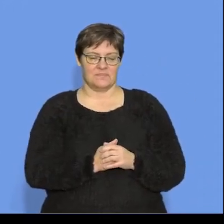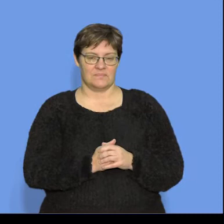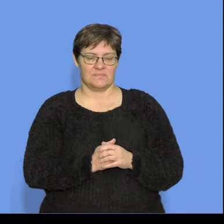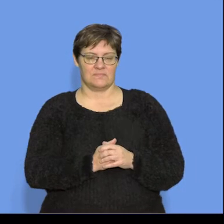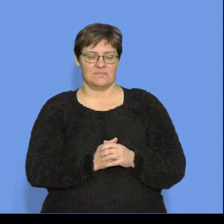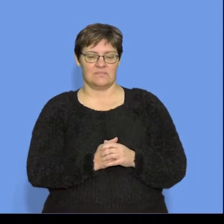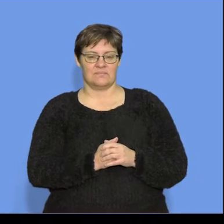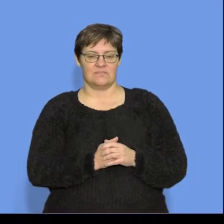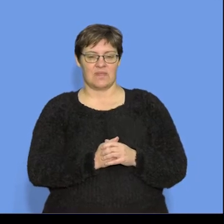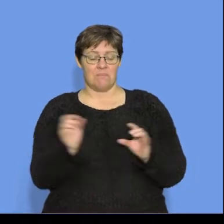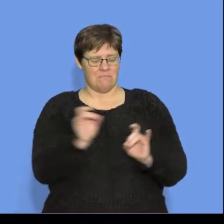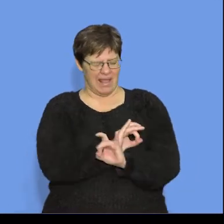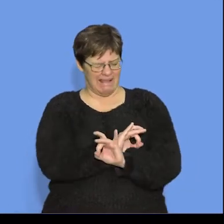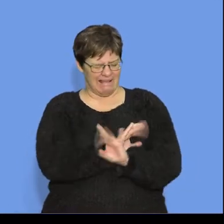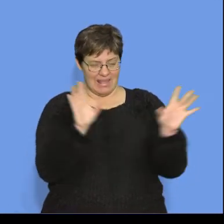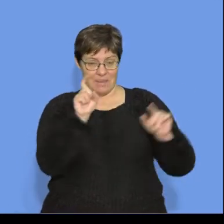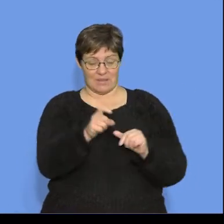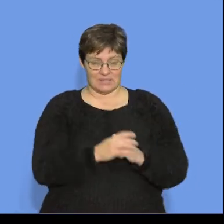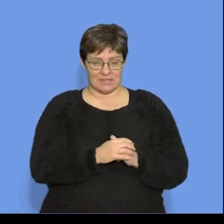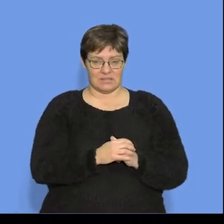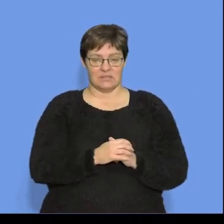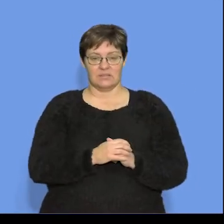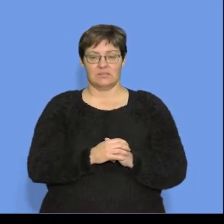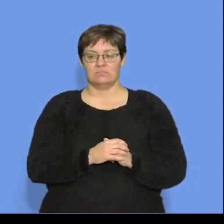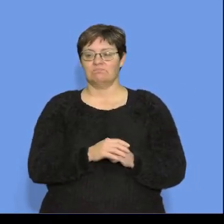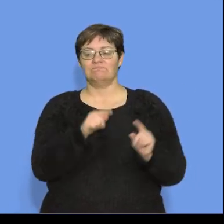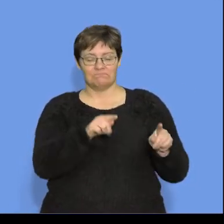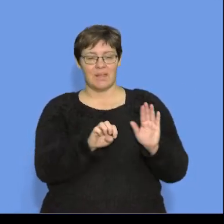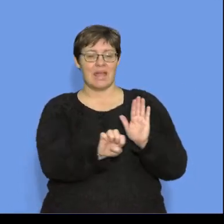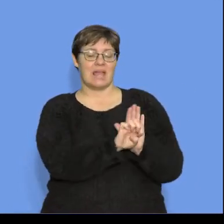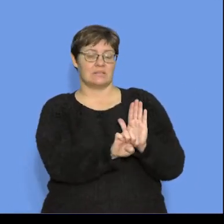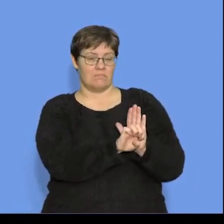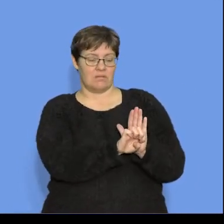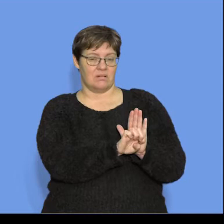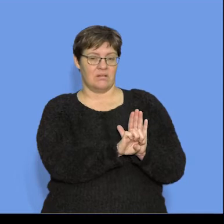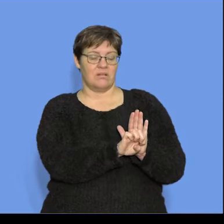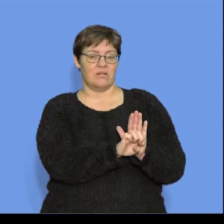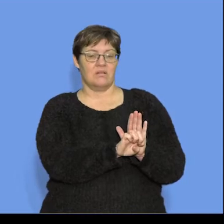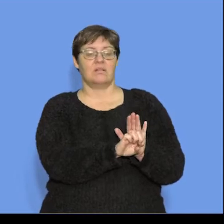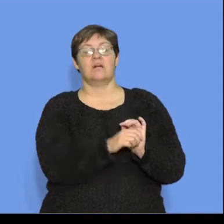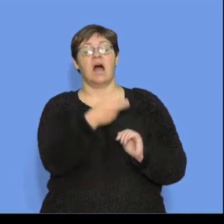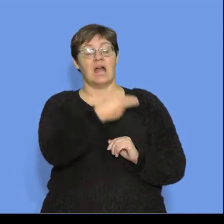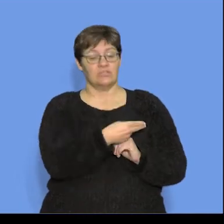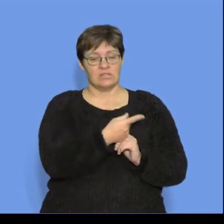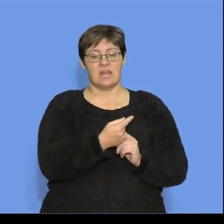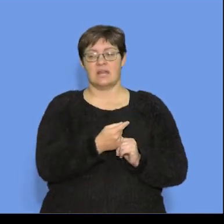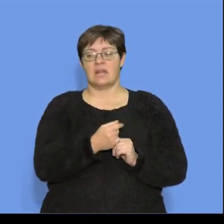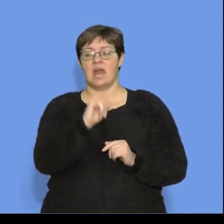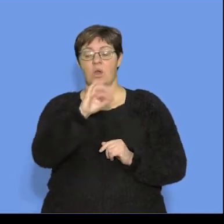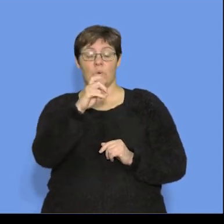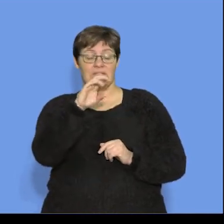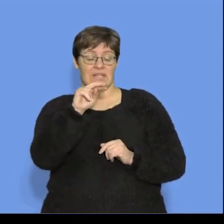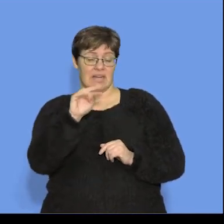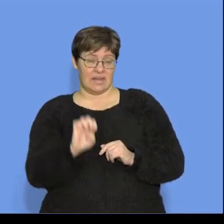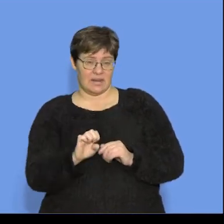Now, let's be very clear about this. This was an example of hydrogen and iodine reacting